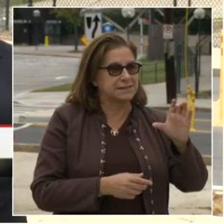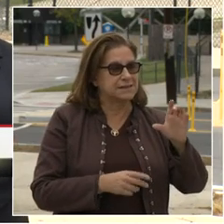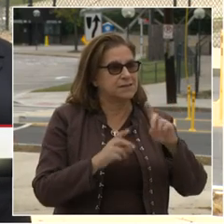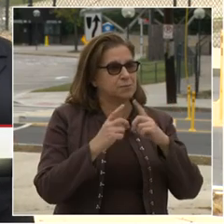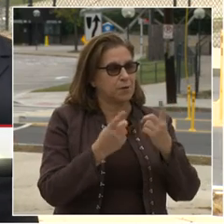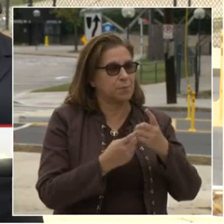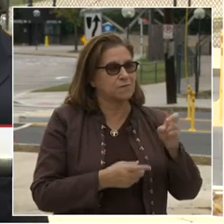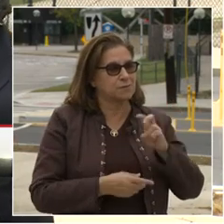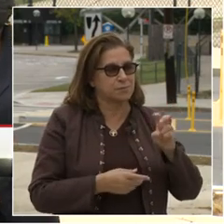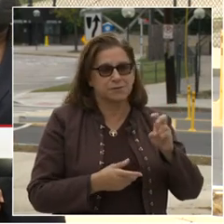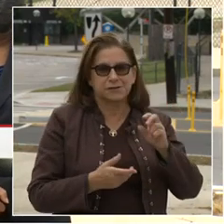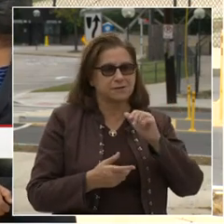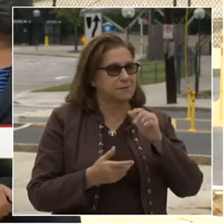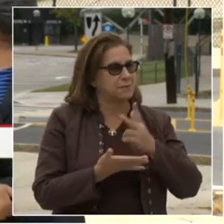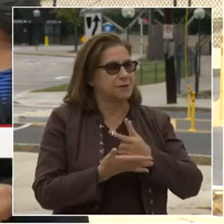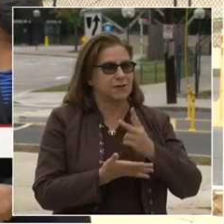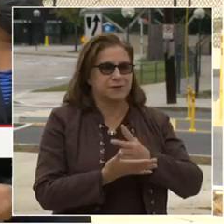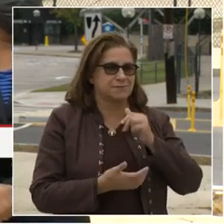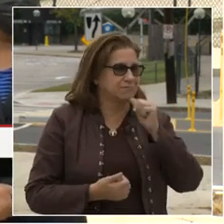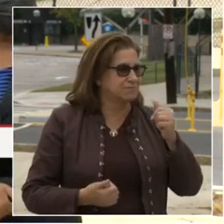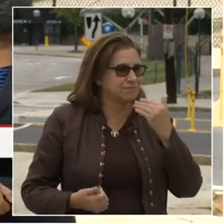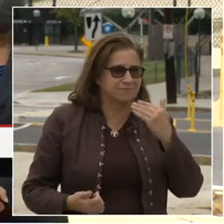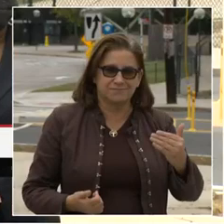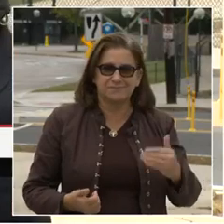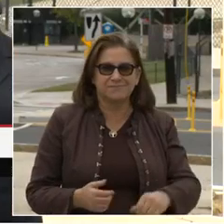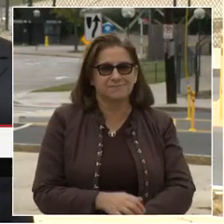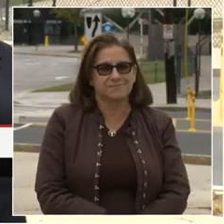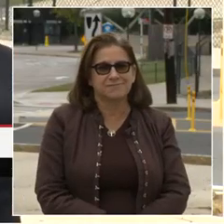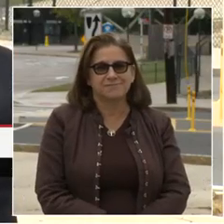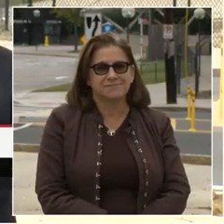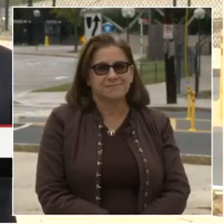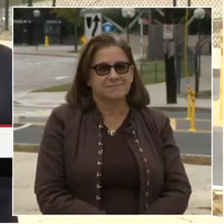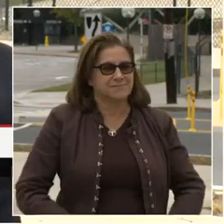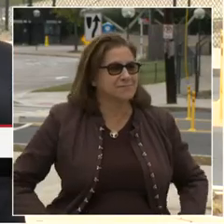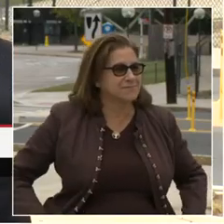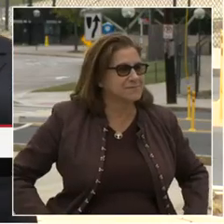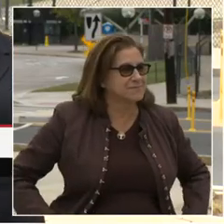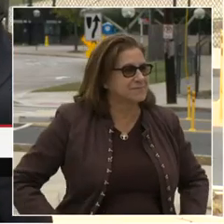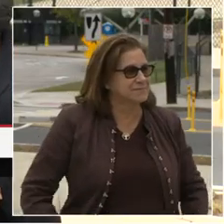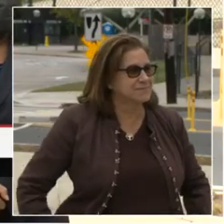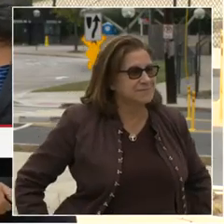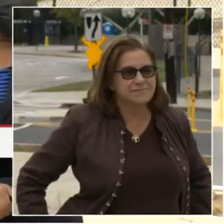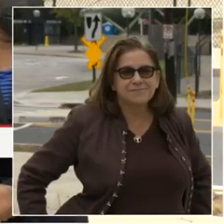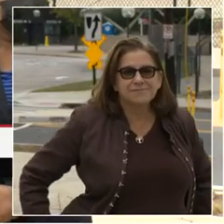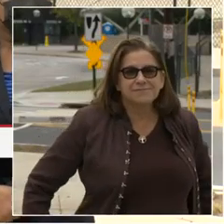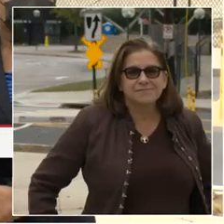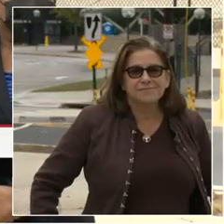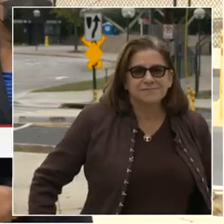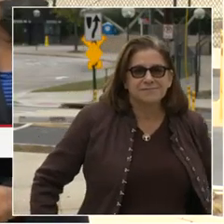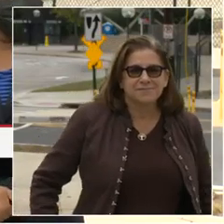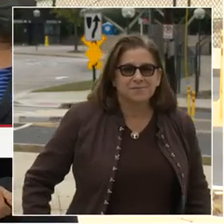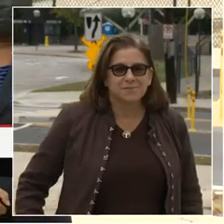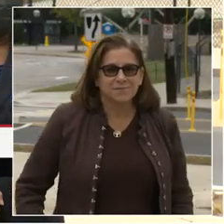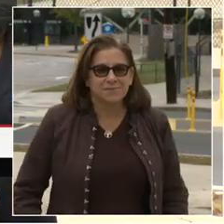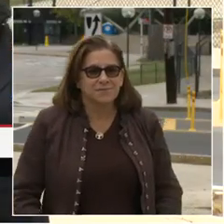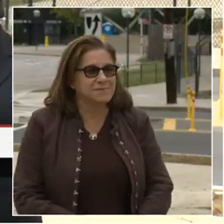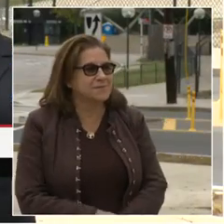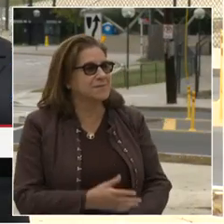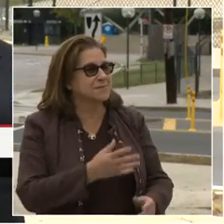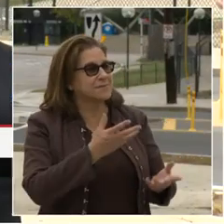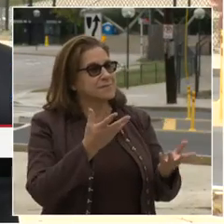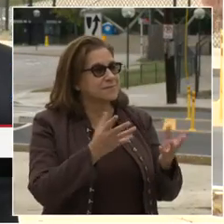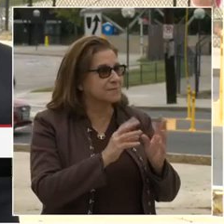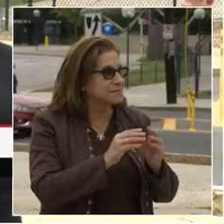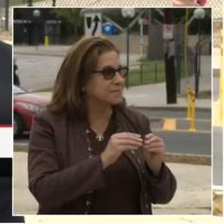to community meetings to give us presentation like the 49th Street project that got taken care of, and the signs would come up, tell you how much we're spending, how much the federal is spending for that. So we